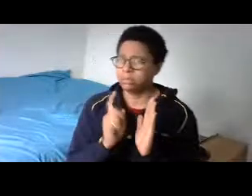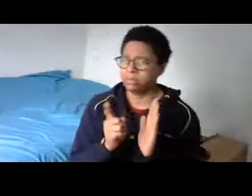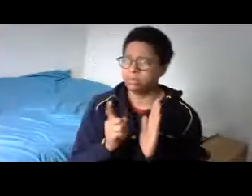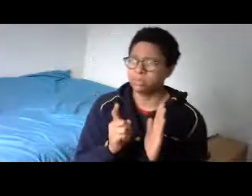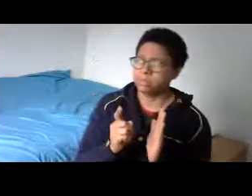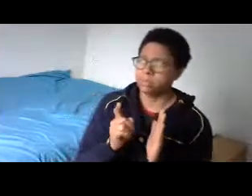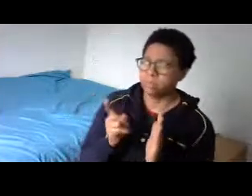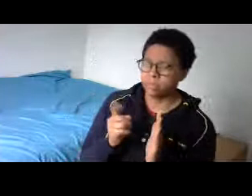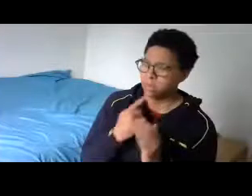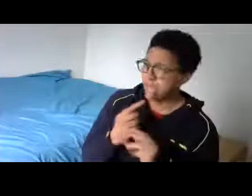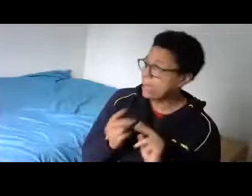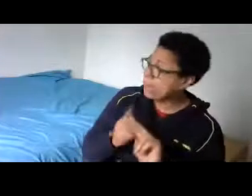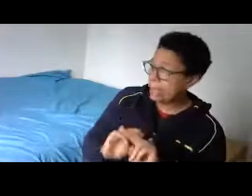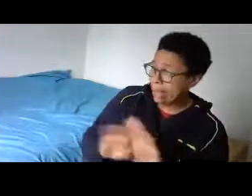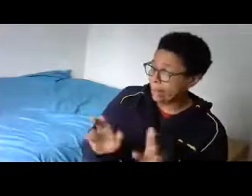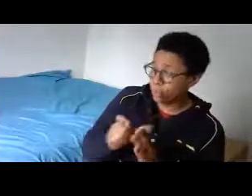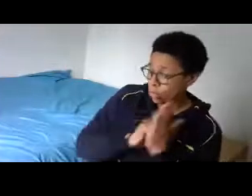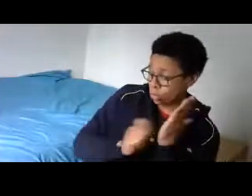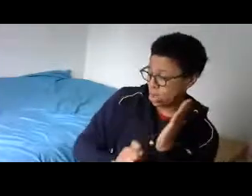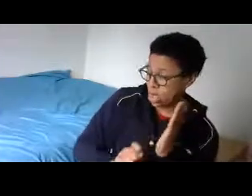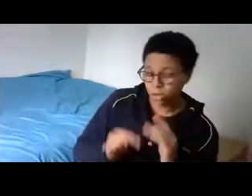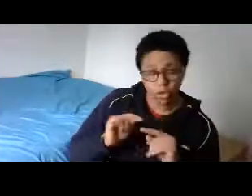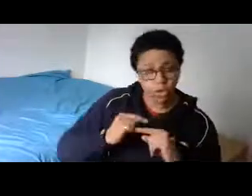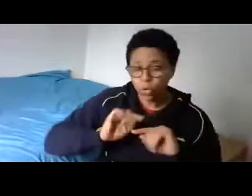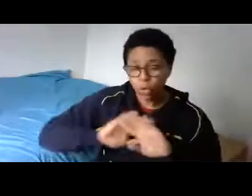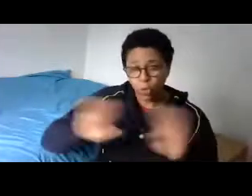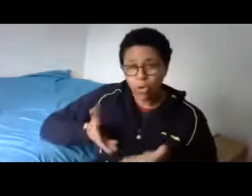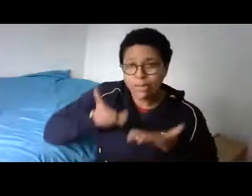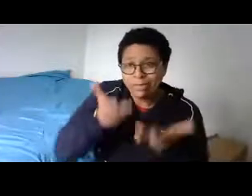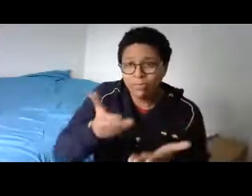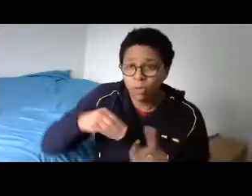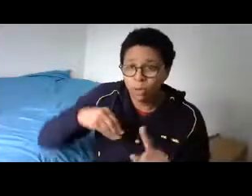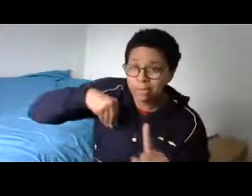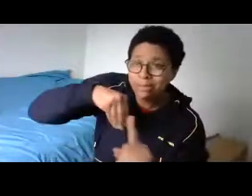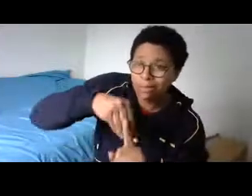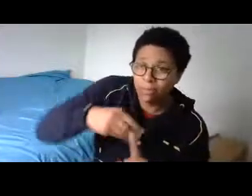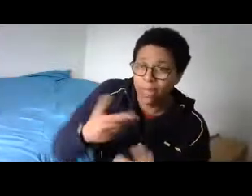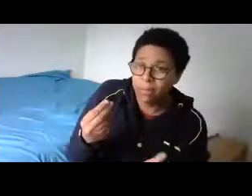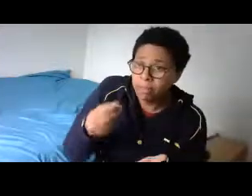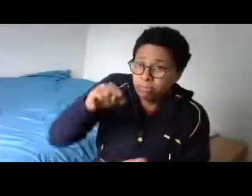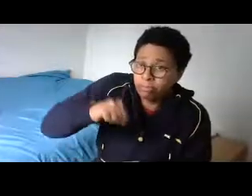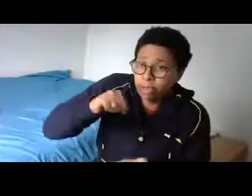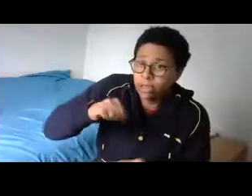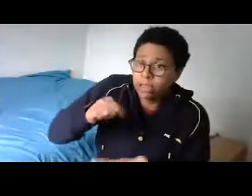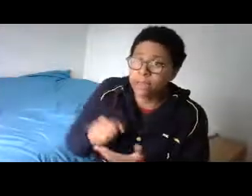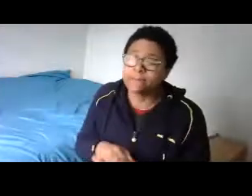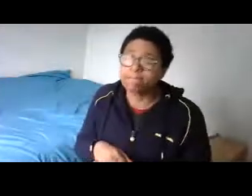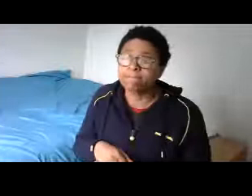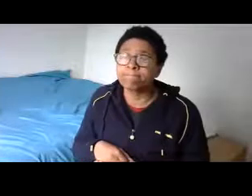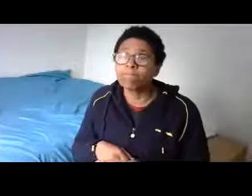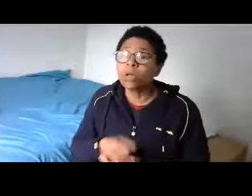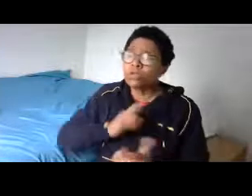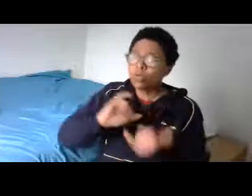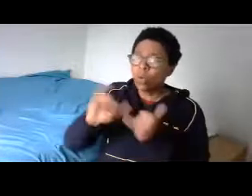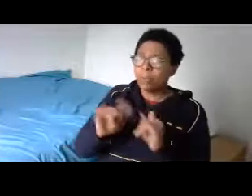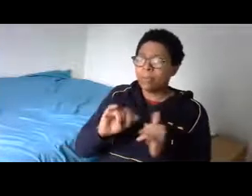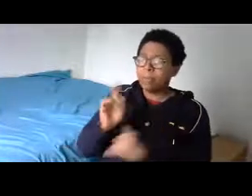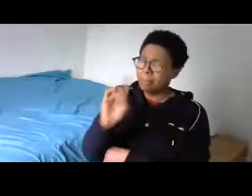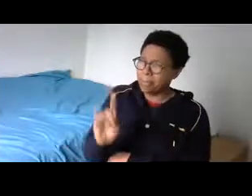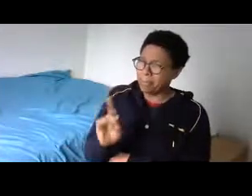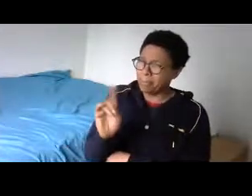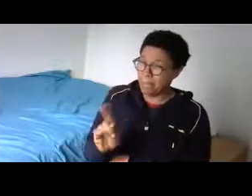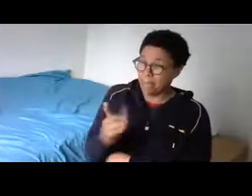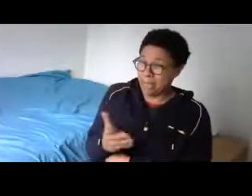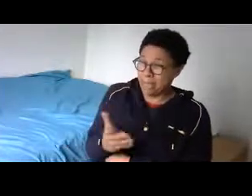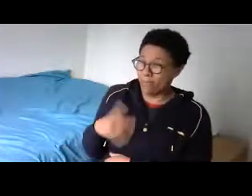effectively they would say, well, if you don't sign it, you're not going to get direct payment, and so people are kind of stuck.